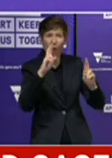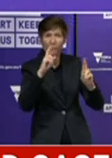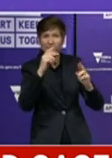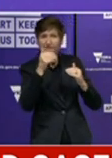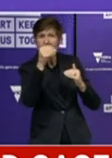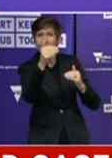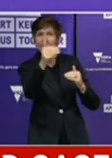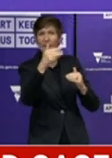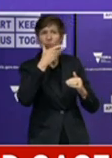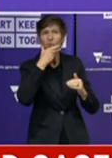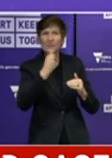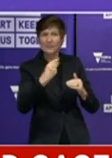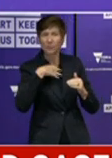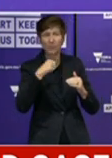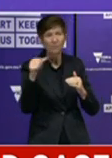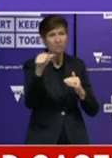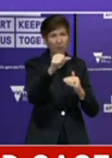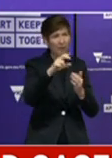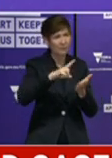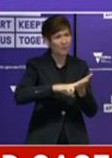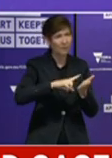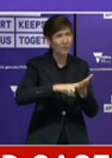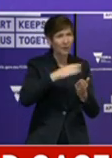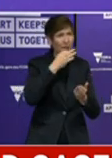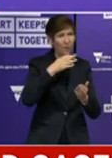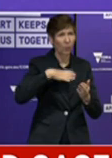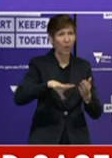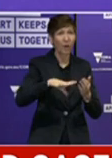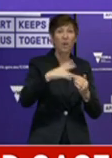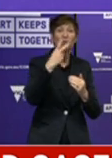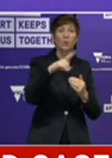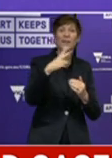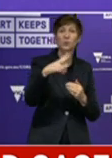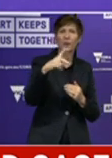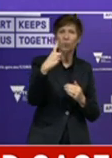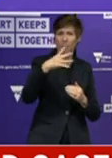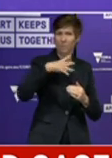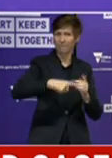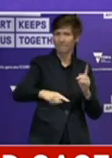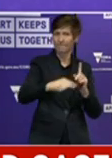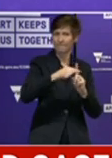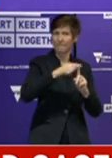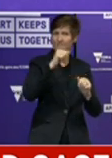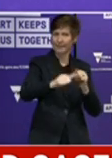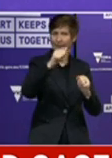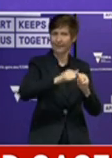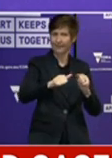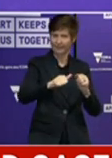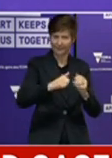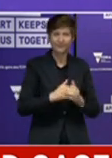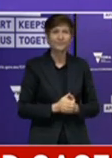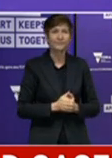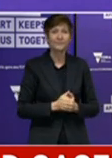as possible, and 2021 looks vastly different to 2020. Active cases in regional Victoria, and of course tonight at